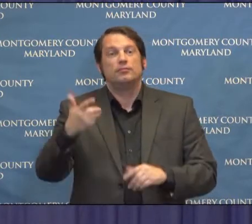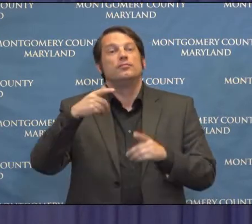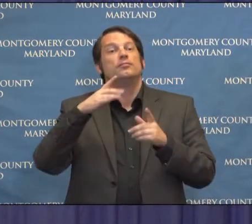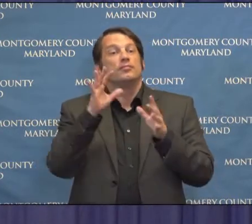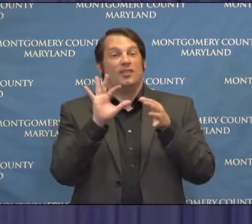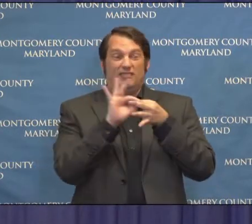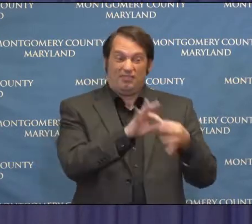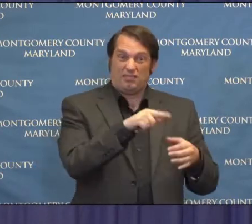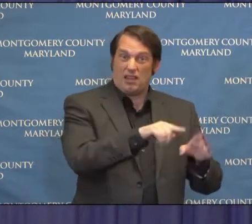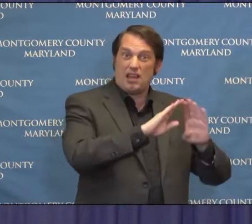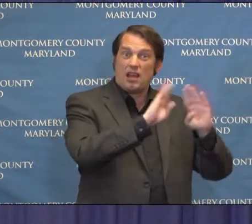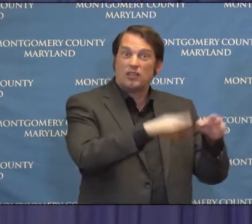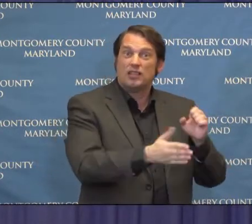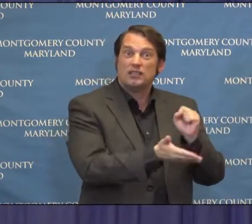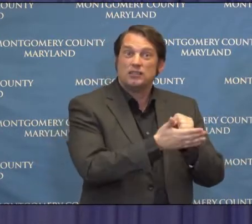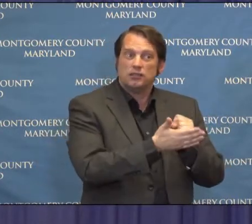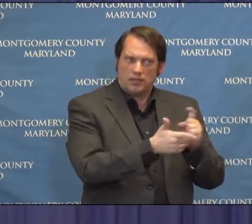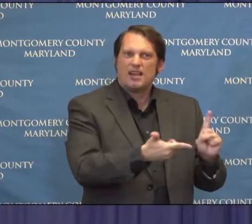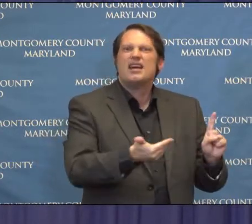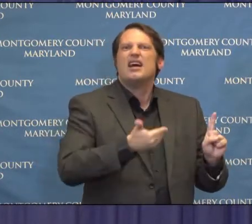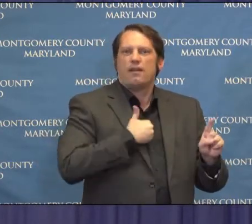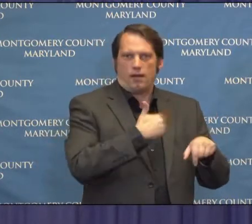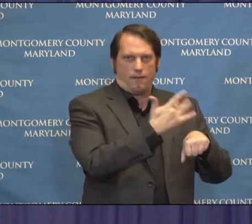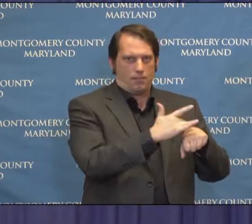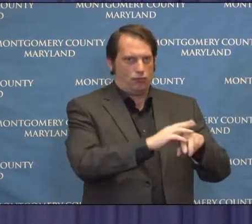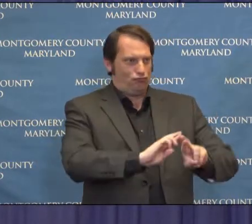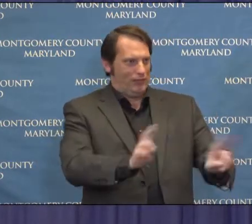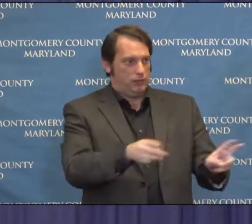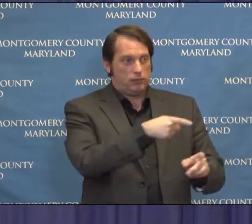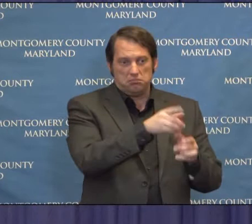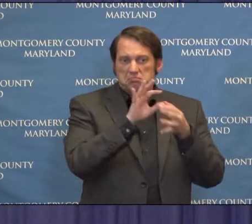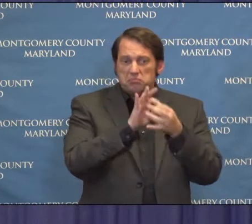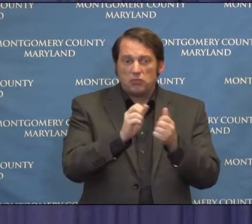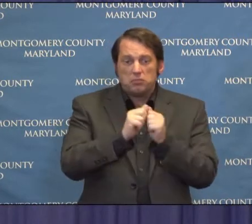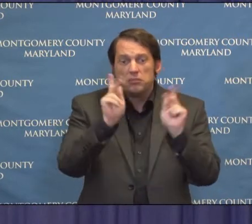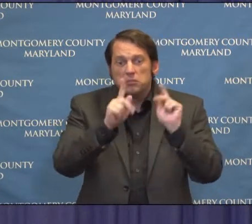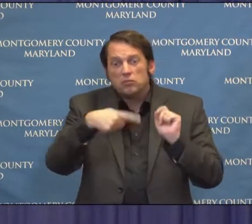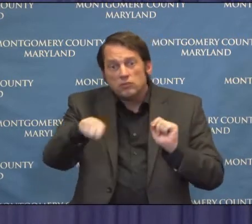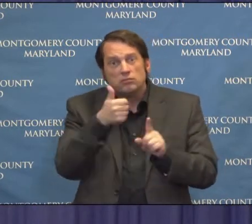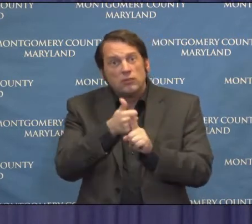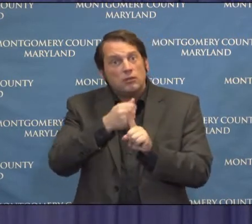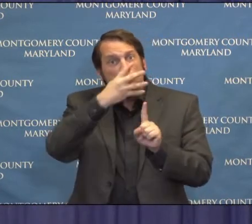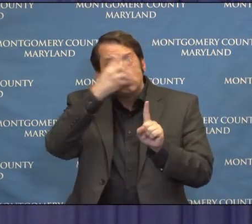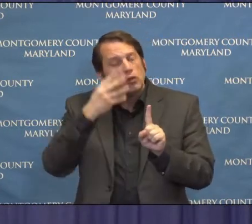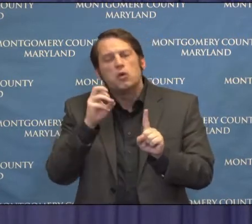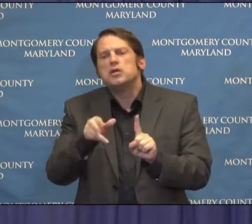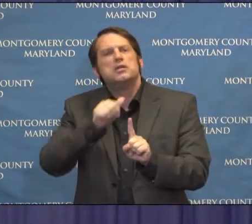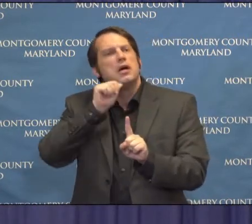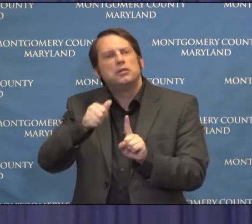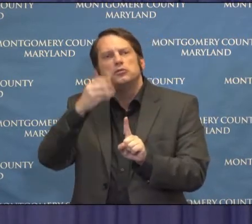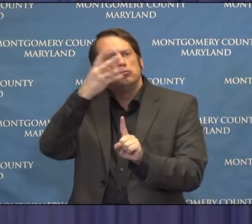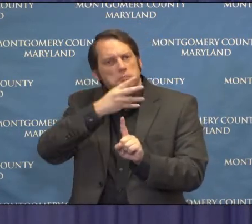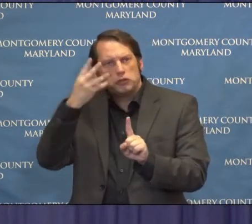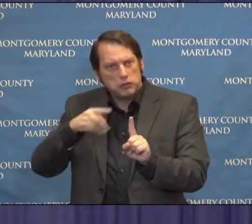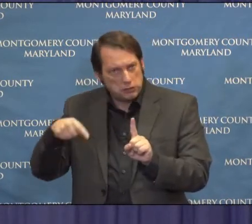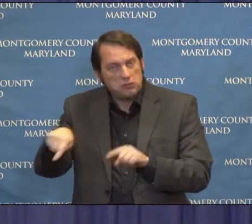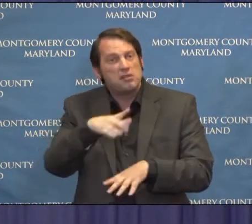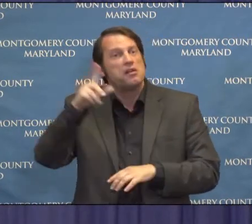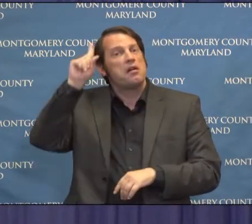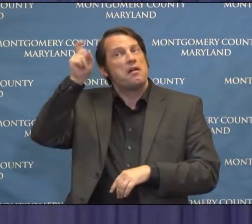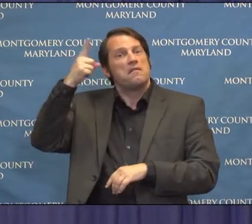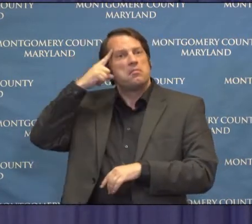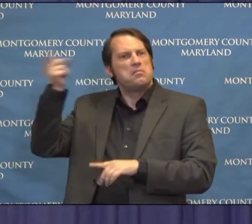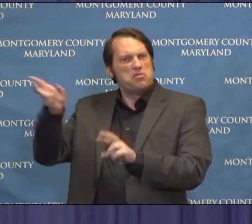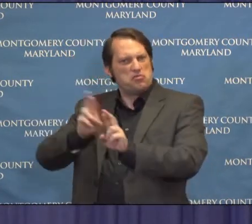so county programs you don't have to worry about. And the governor sent us a list of social programs, including housing and other